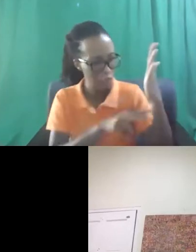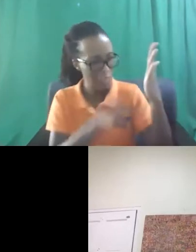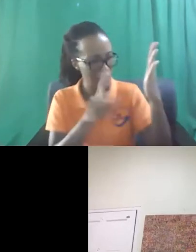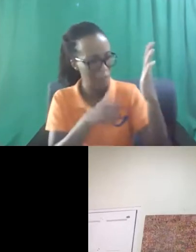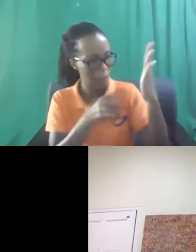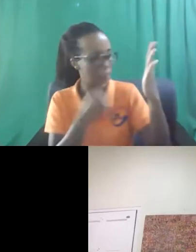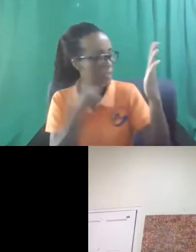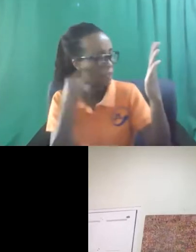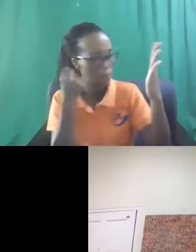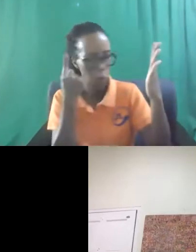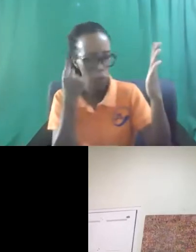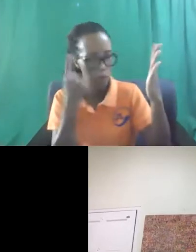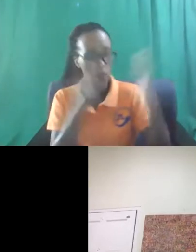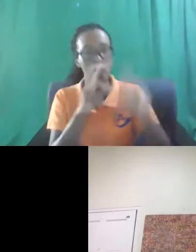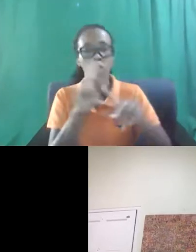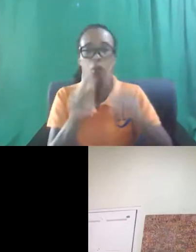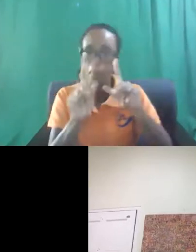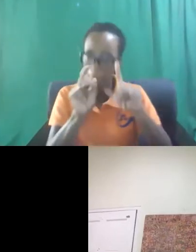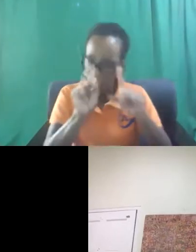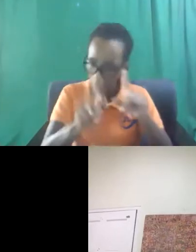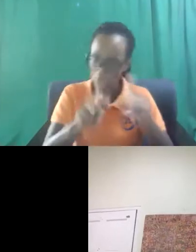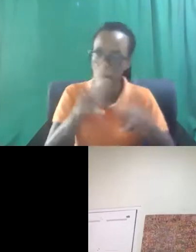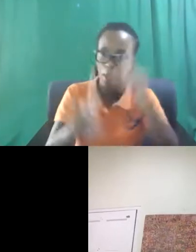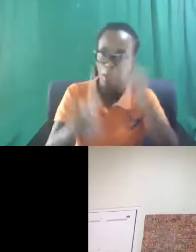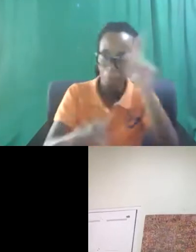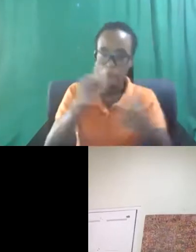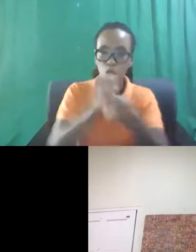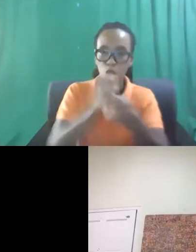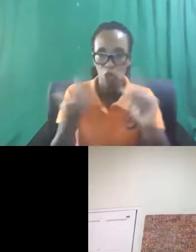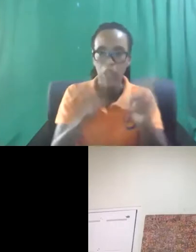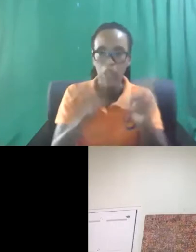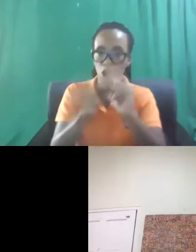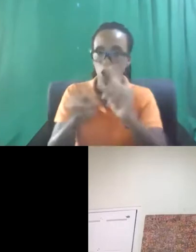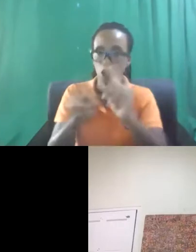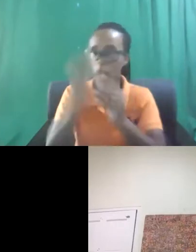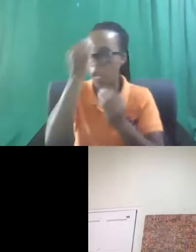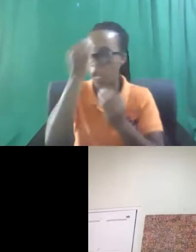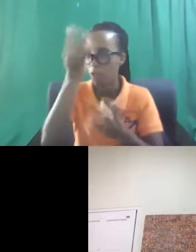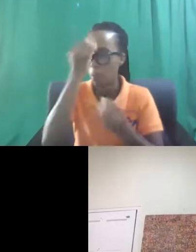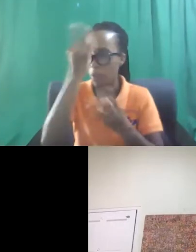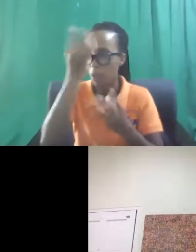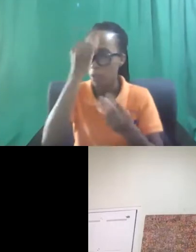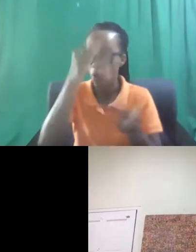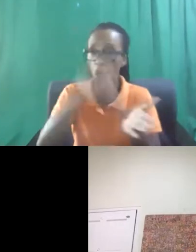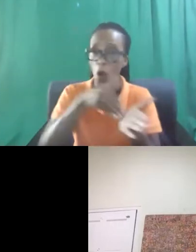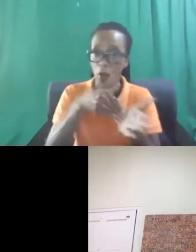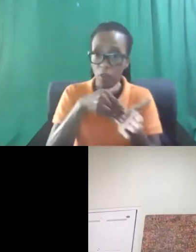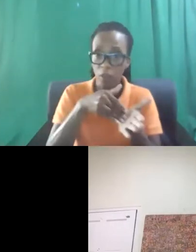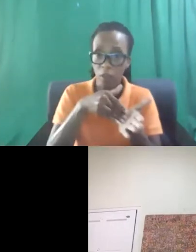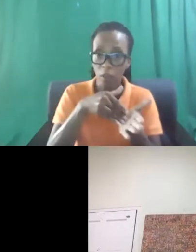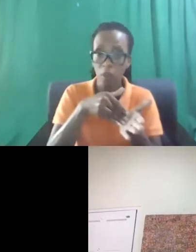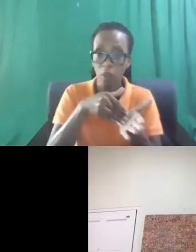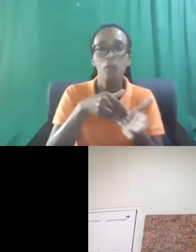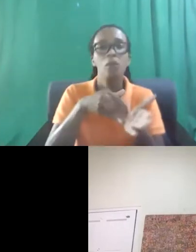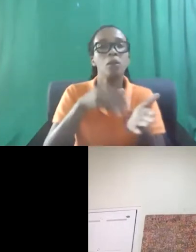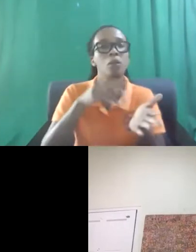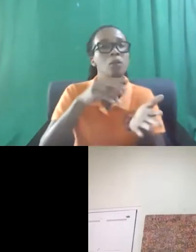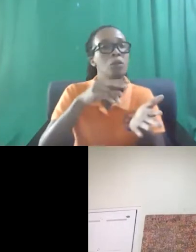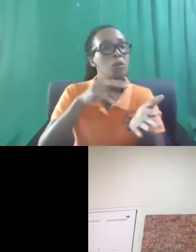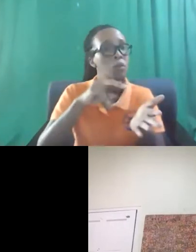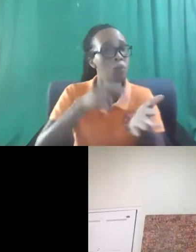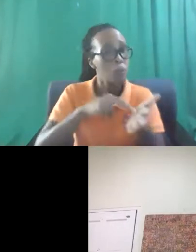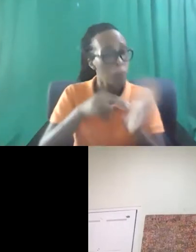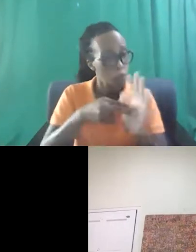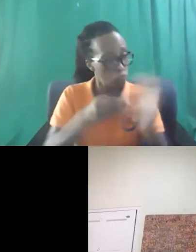we need people to be translating those documents and that information. And at the moment, that's something that there are groups doing